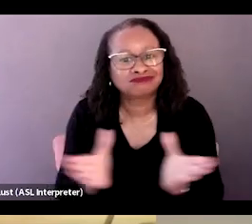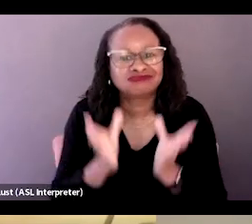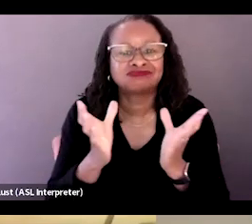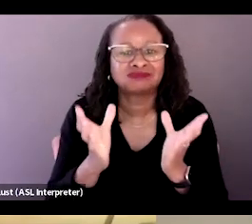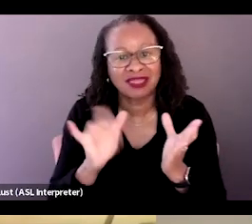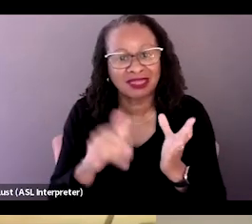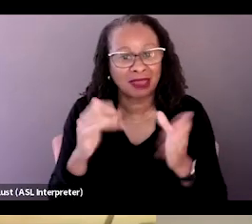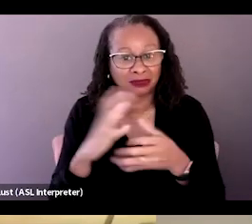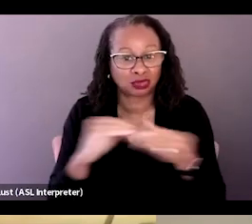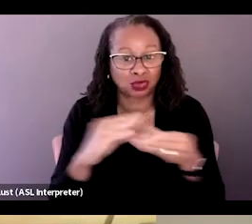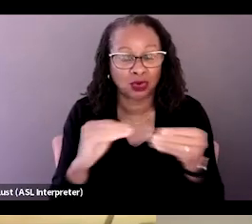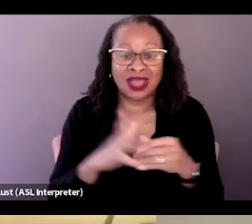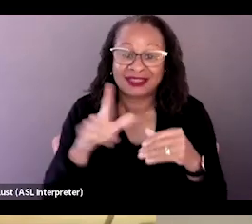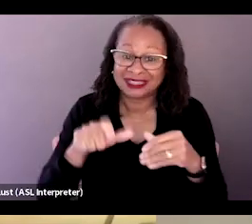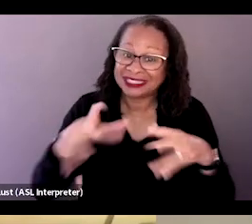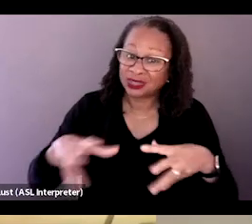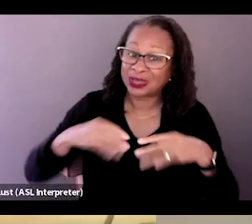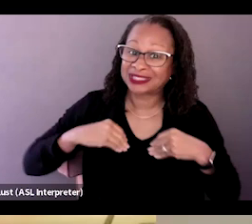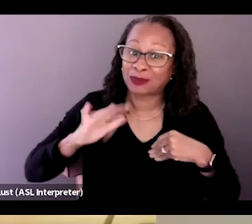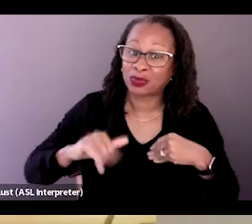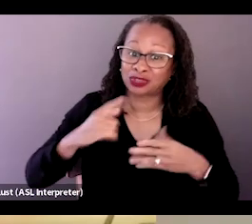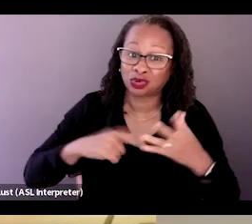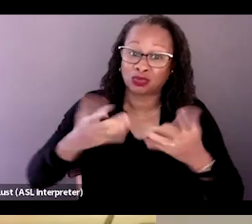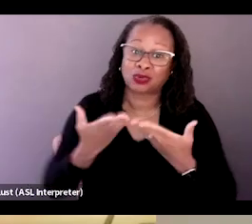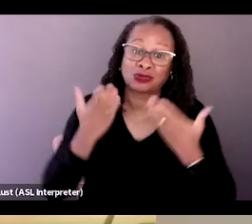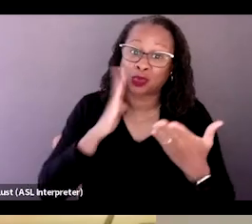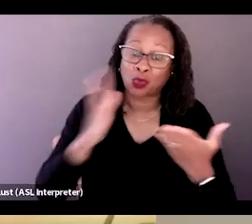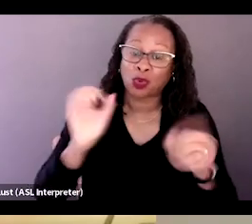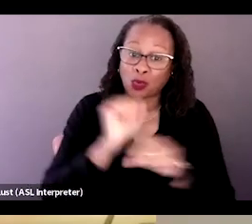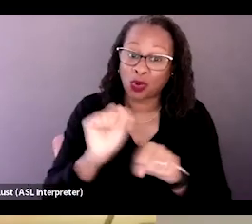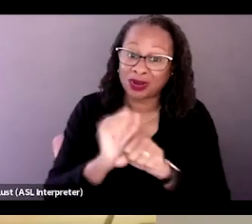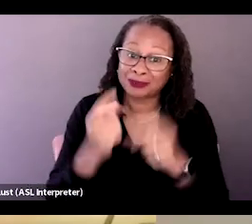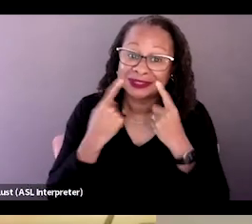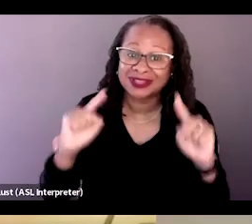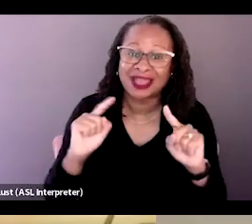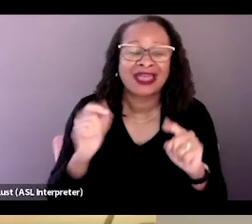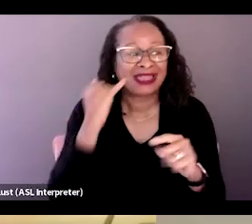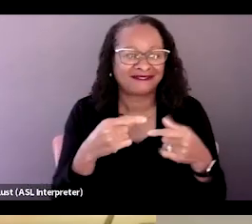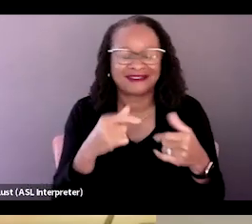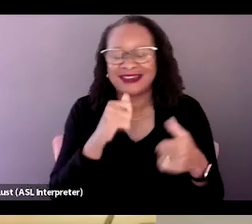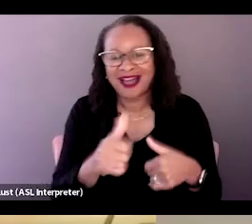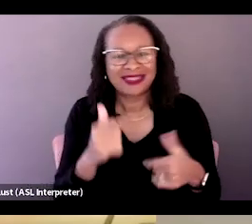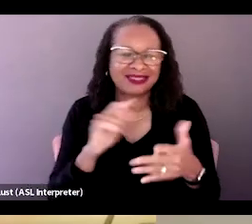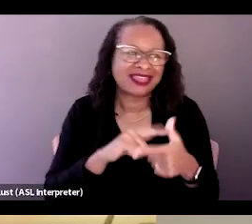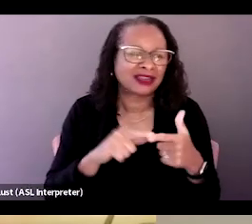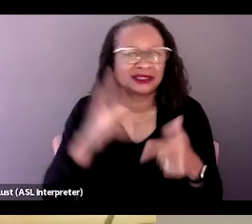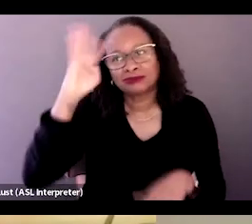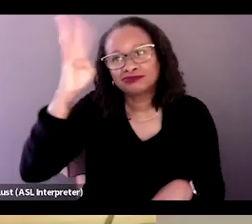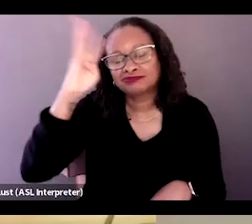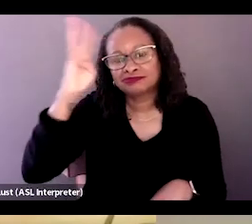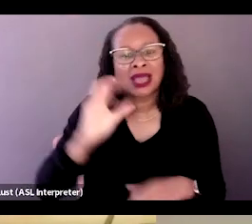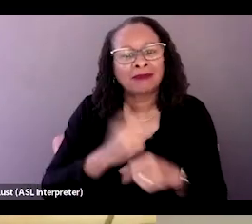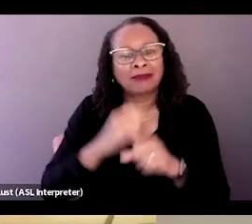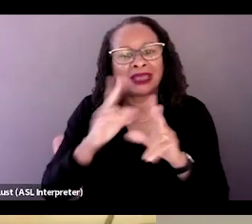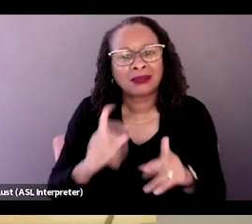that you're proposing, then it's going to work. Otherwise, just contrived. You know, to my experience, it